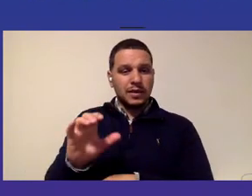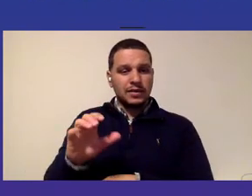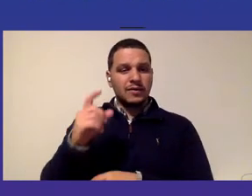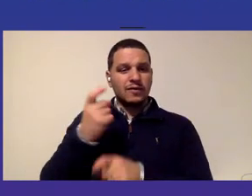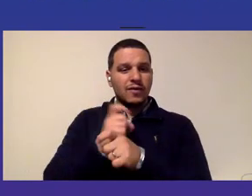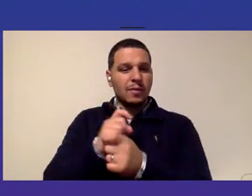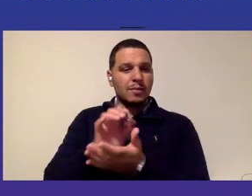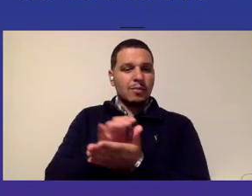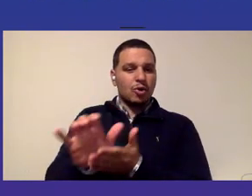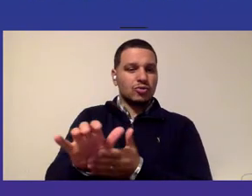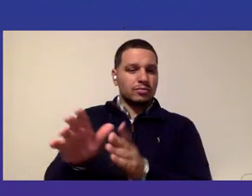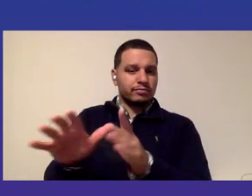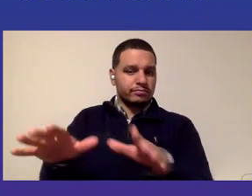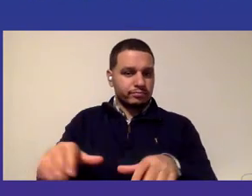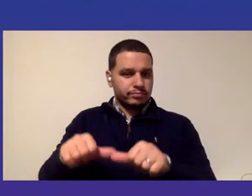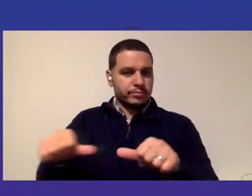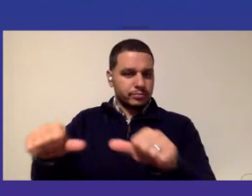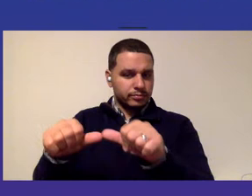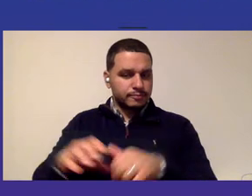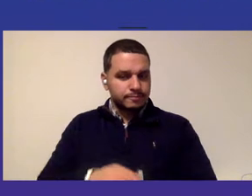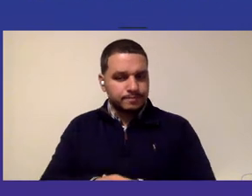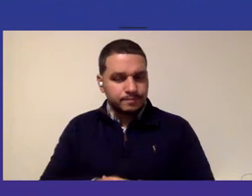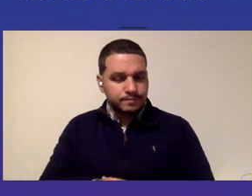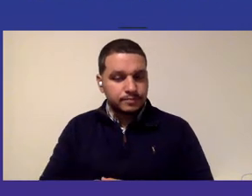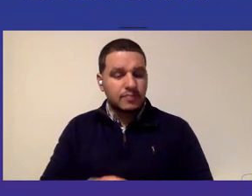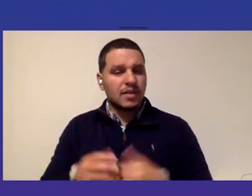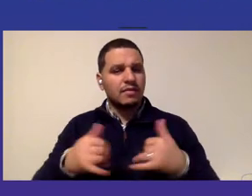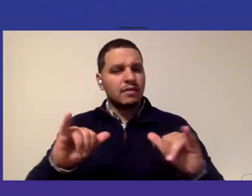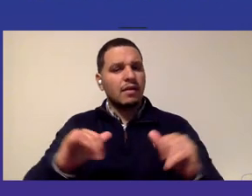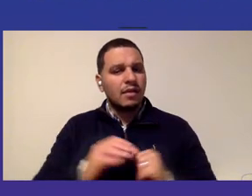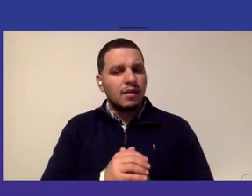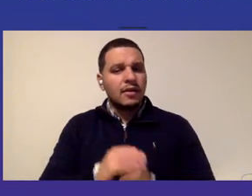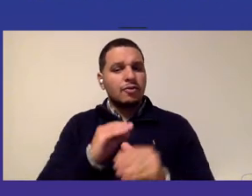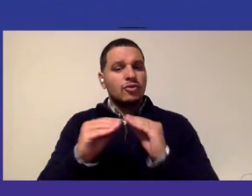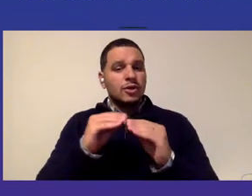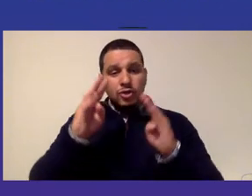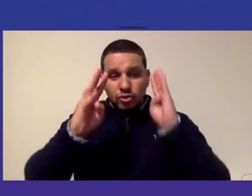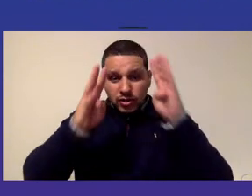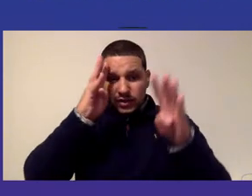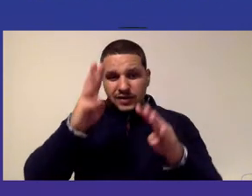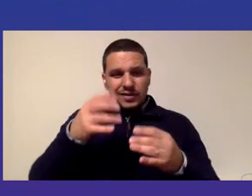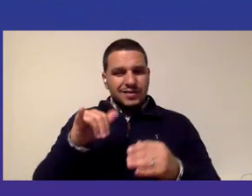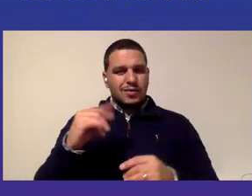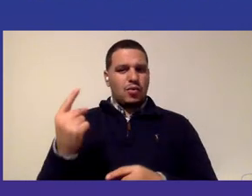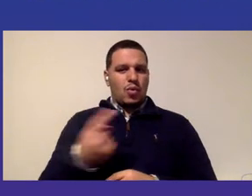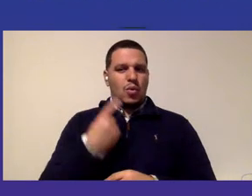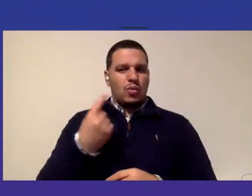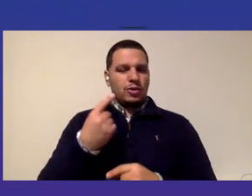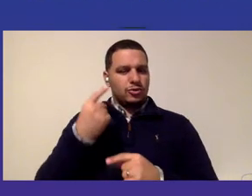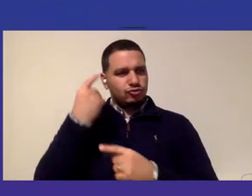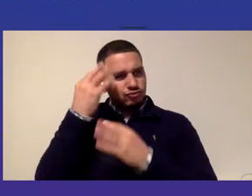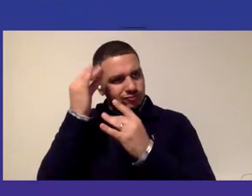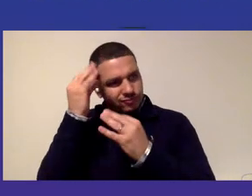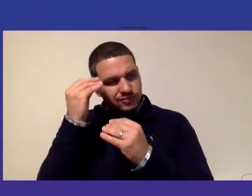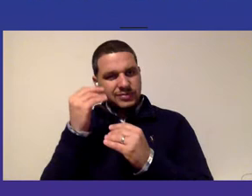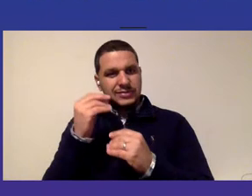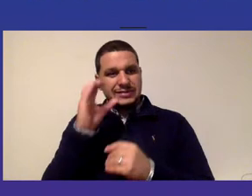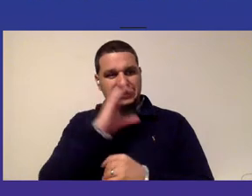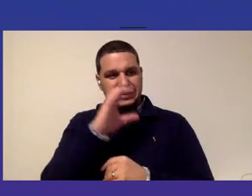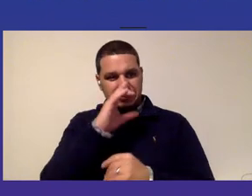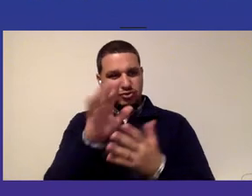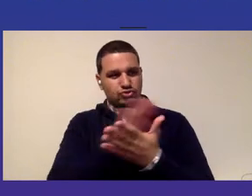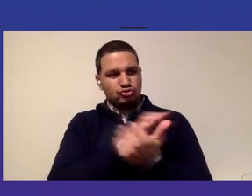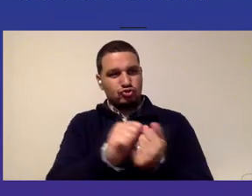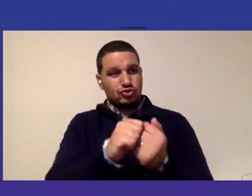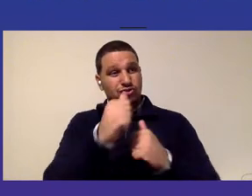marginalization. And still, reparative creativity is always reflecting and seeking to destroy the structures of